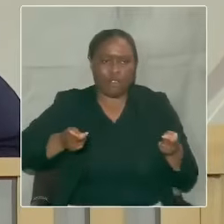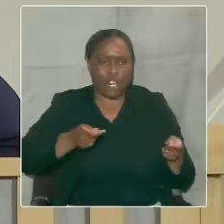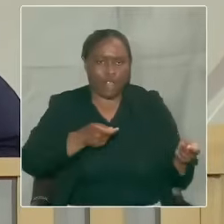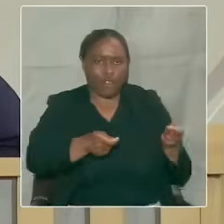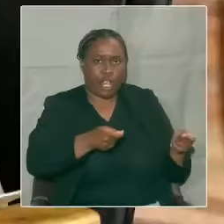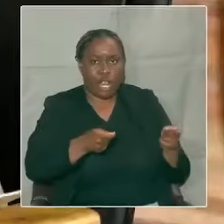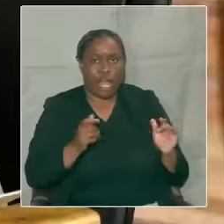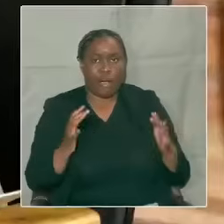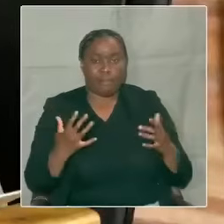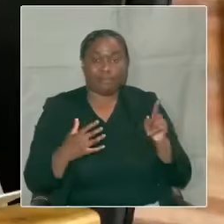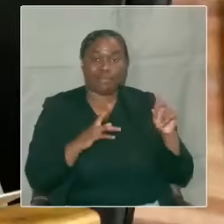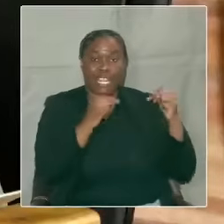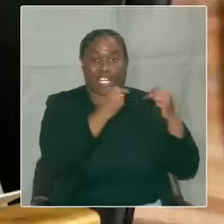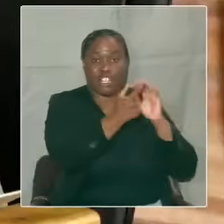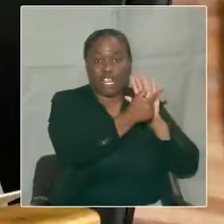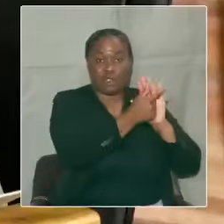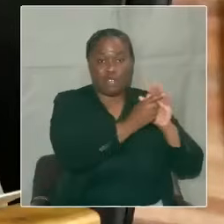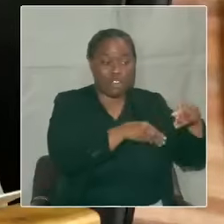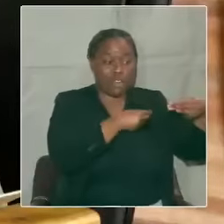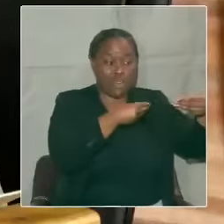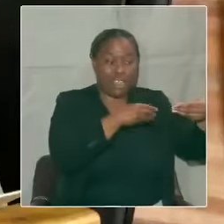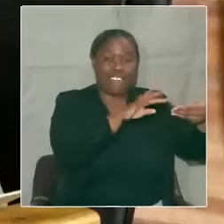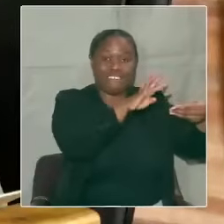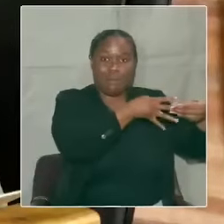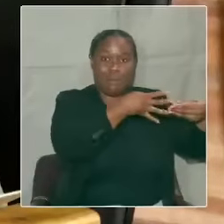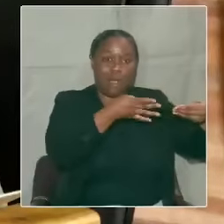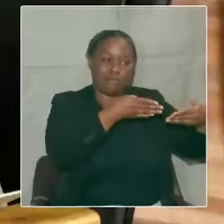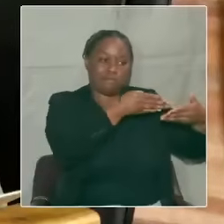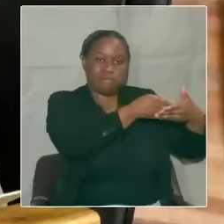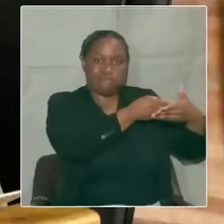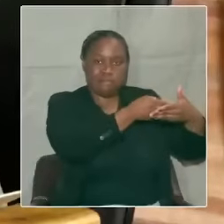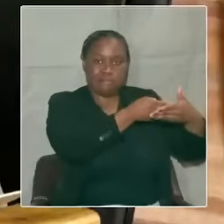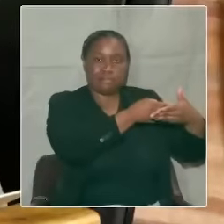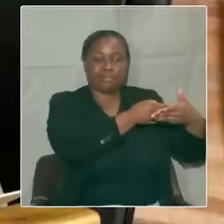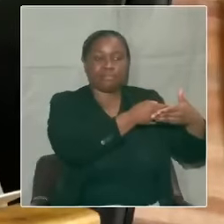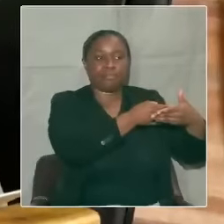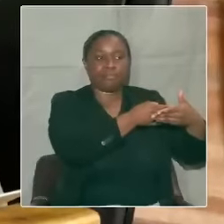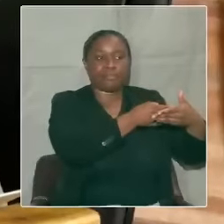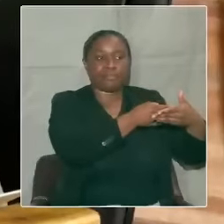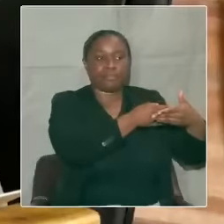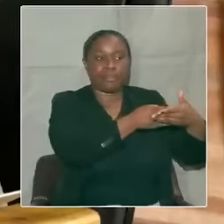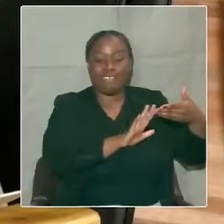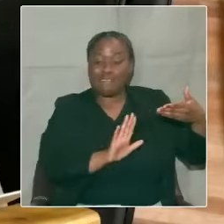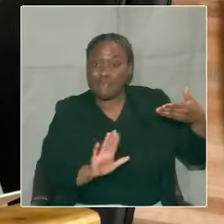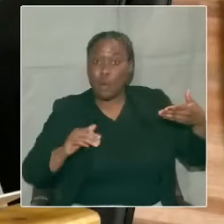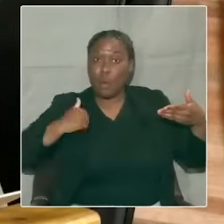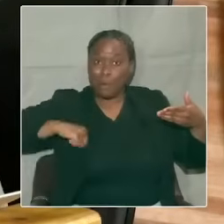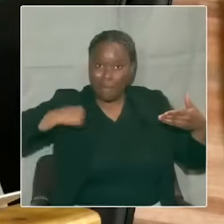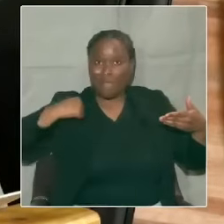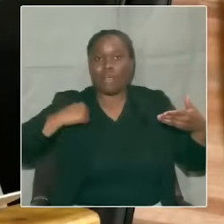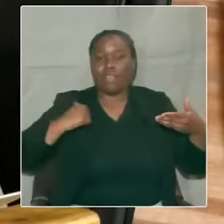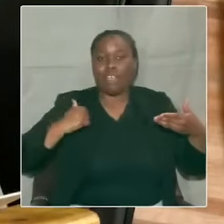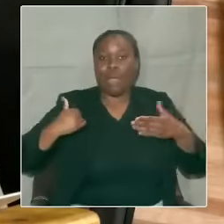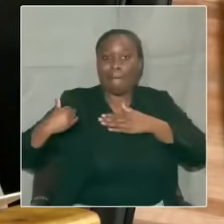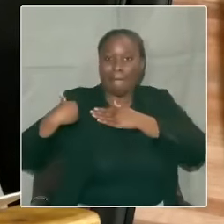the national legislation must provide a framework for the establishment of powers, functions, and control